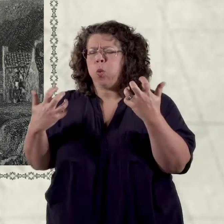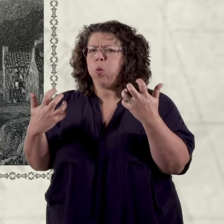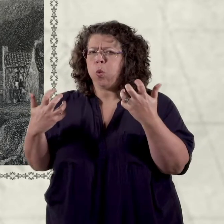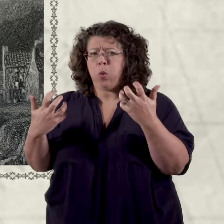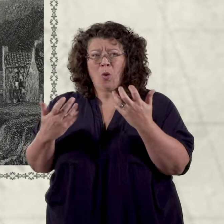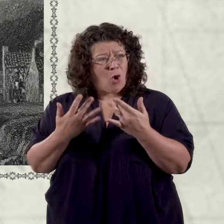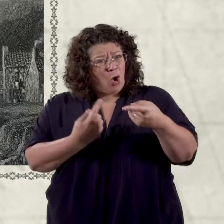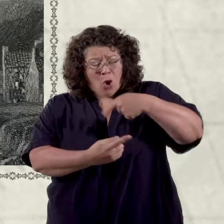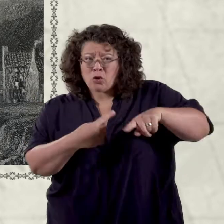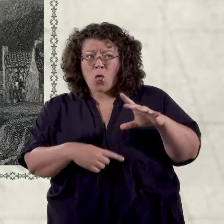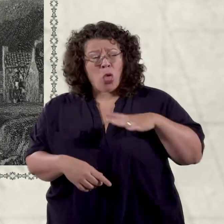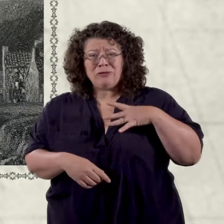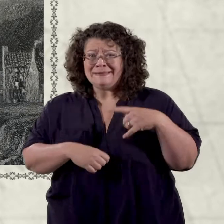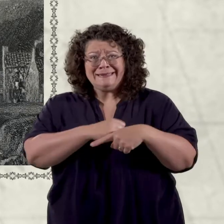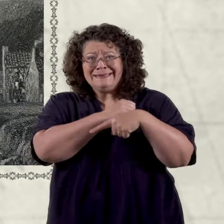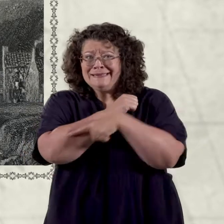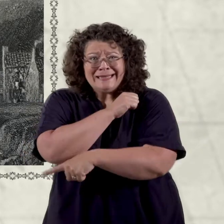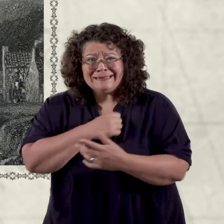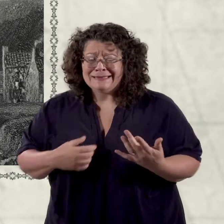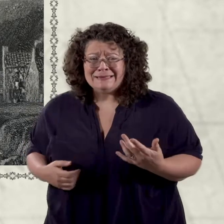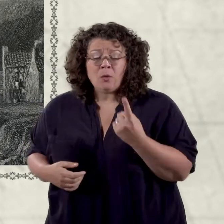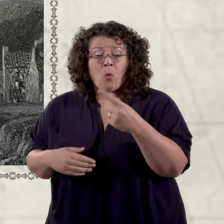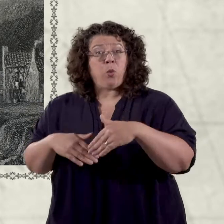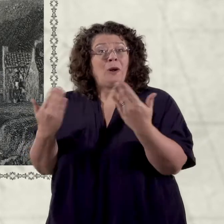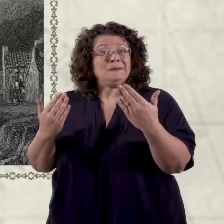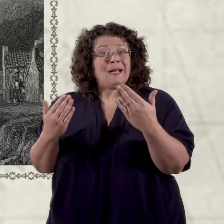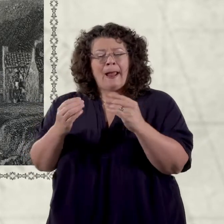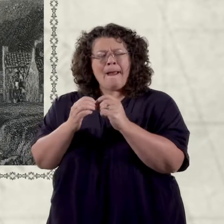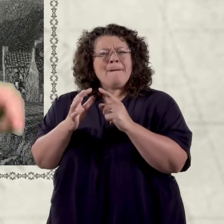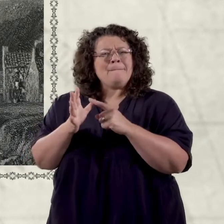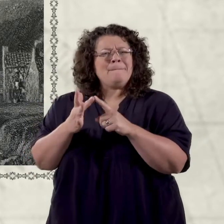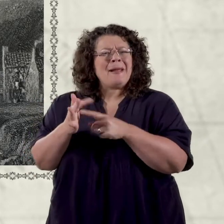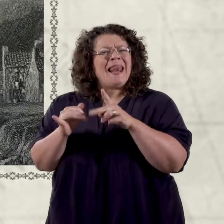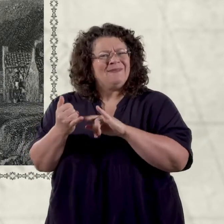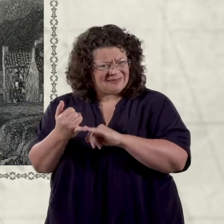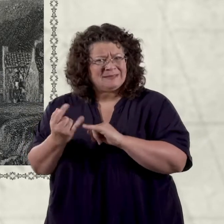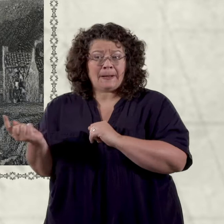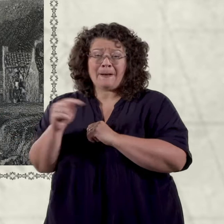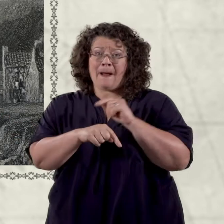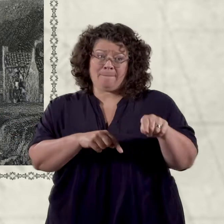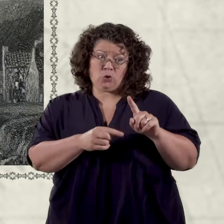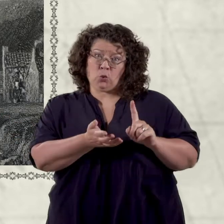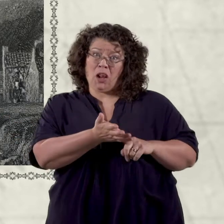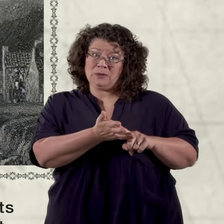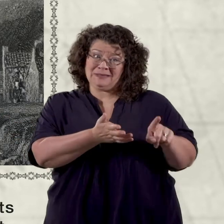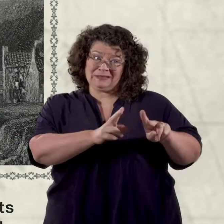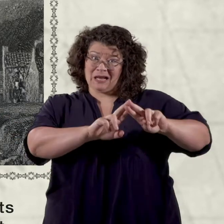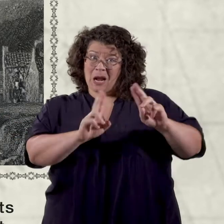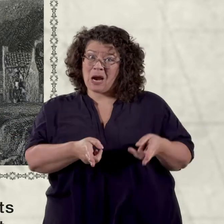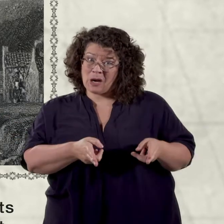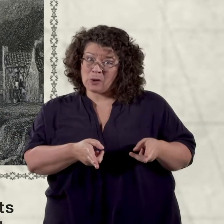A lot of us were already in debt. You know, one day the bailiffs came to Lewsyn's house. Okay,